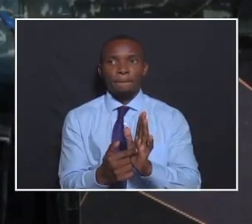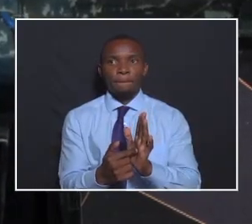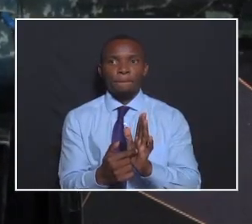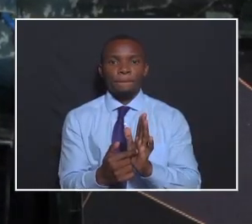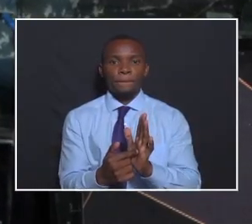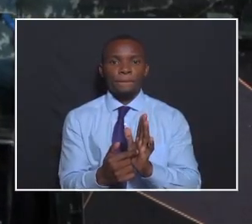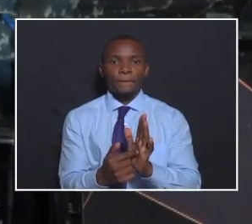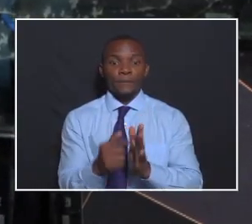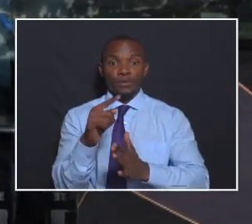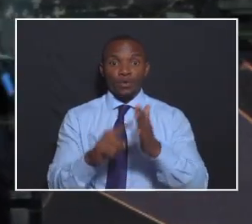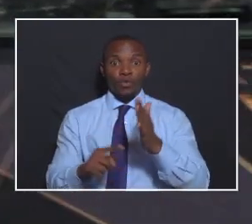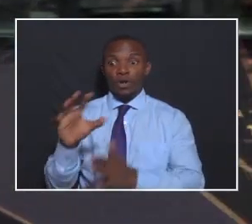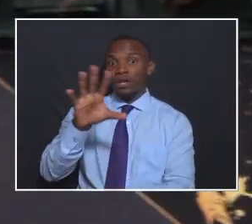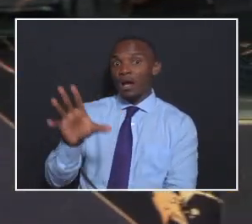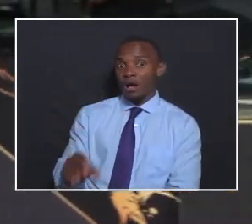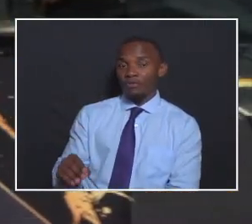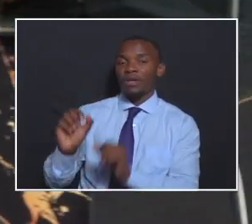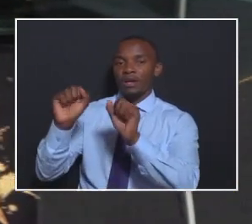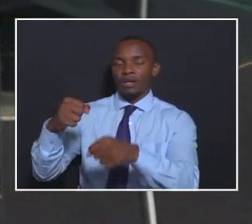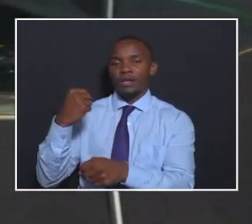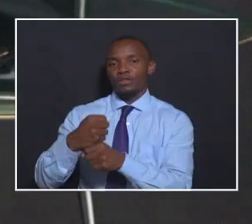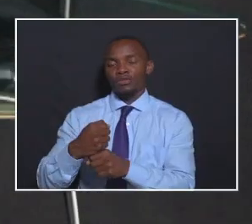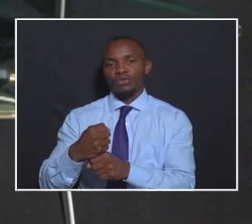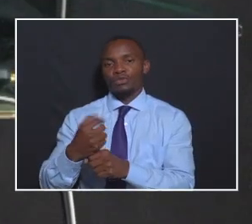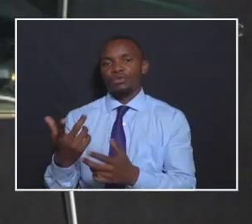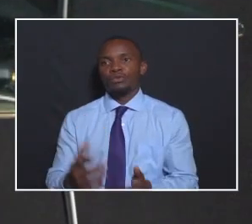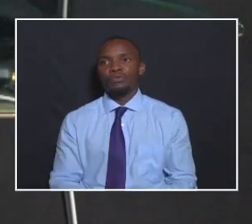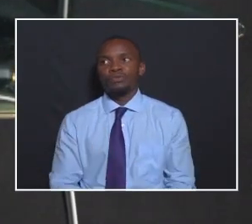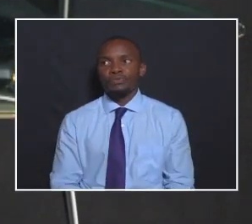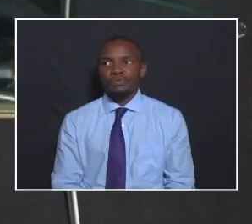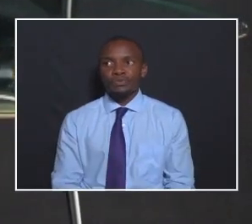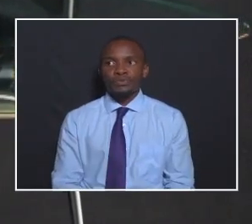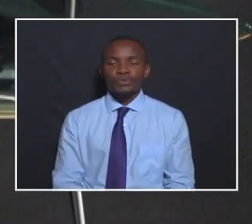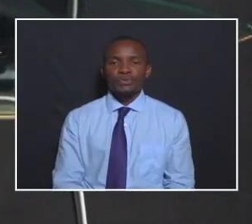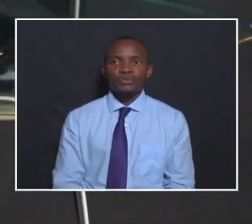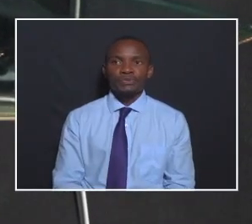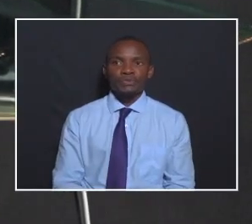what we can do as Africa to the rest of the world. So,